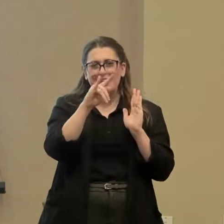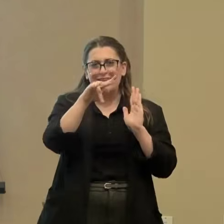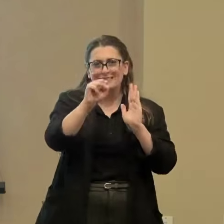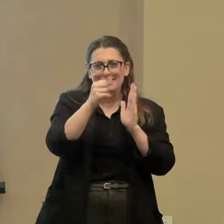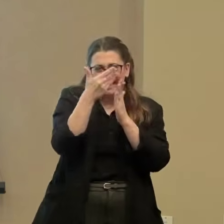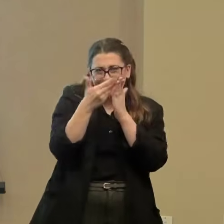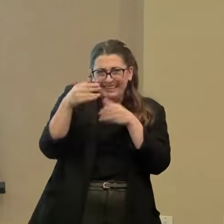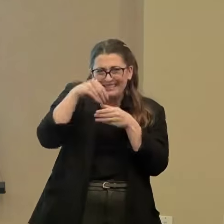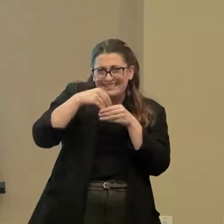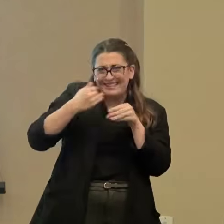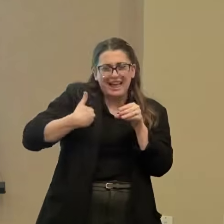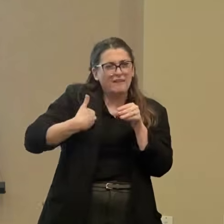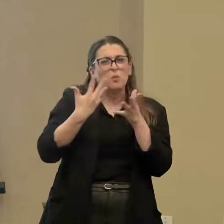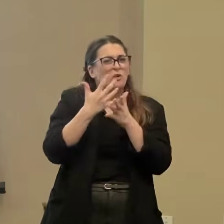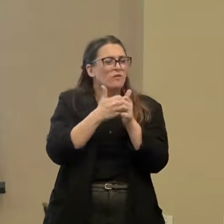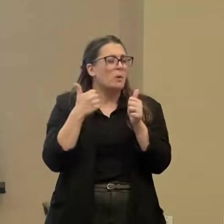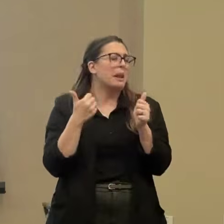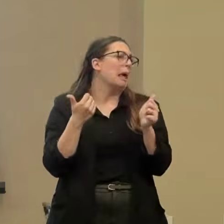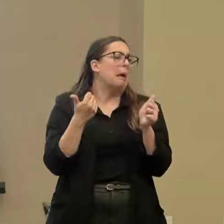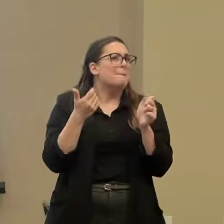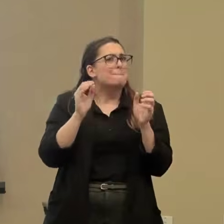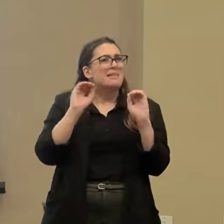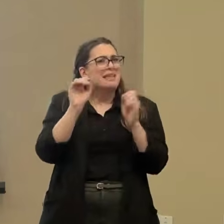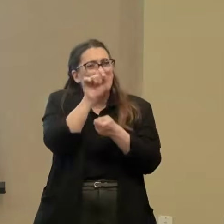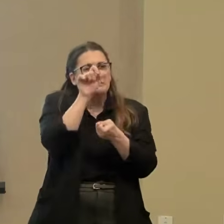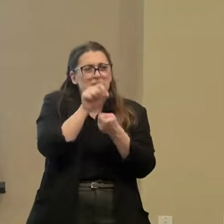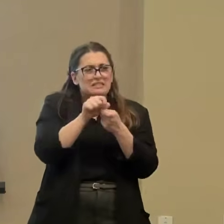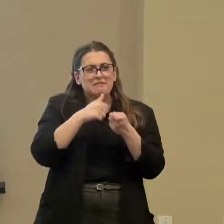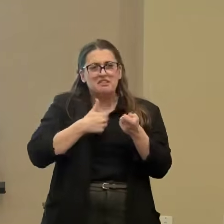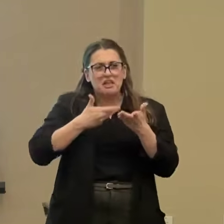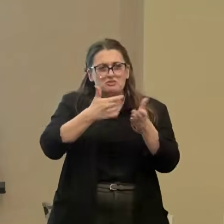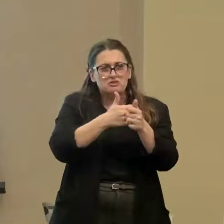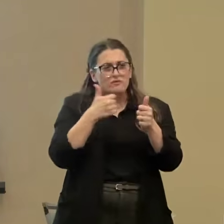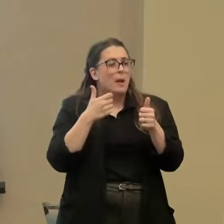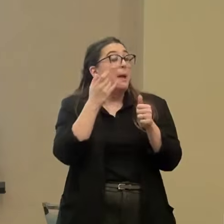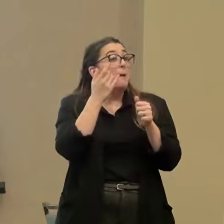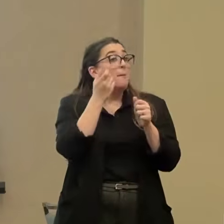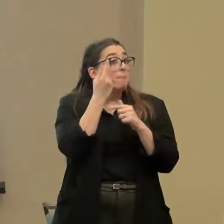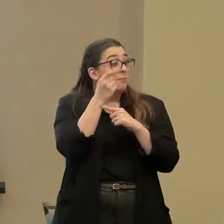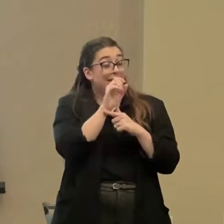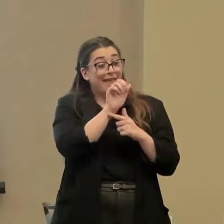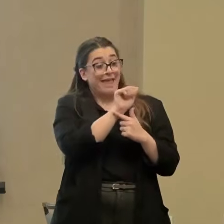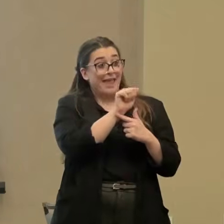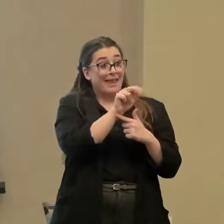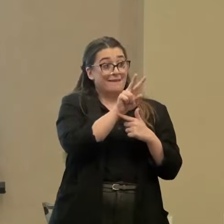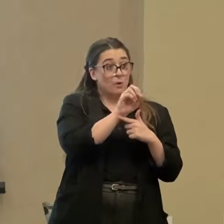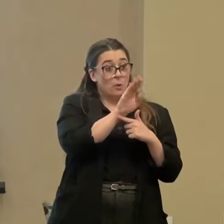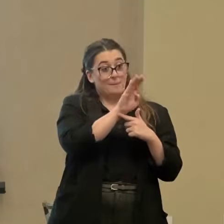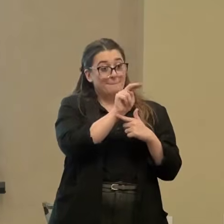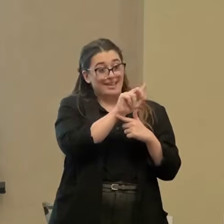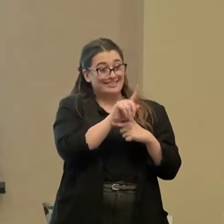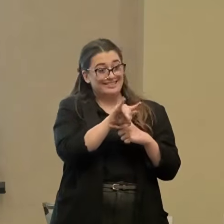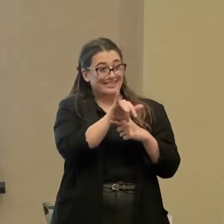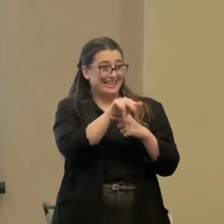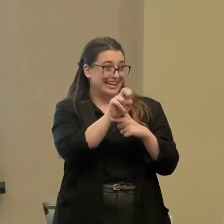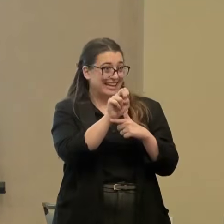necessarily to avoid, but again, if you have something that says avobenzone, benzene, those are not going to be the full